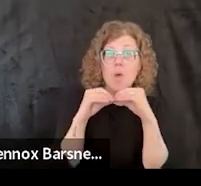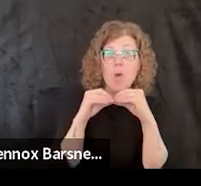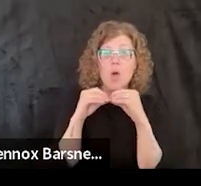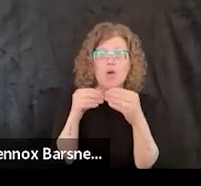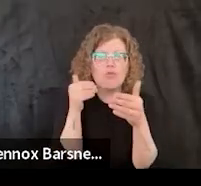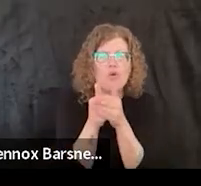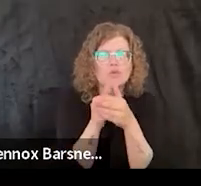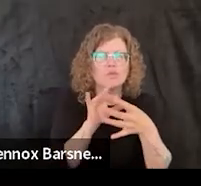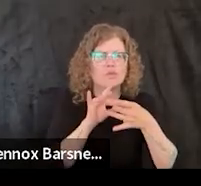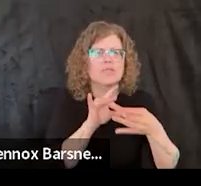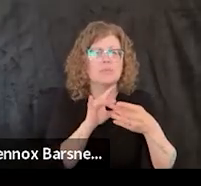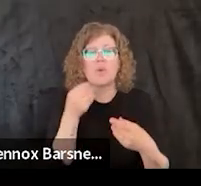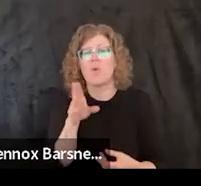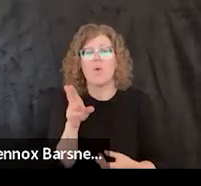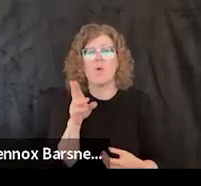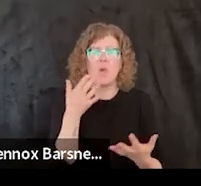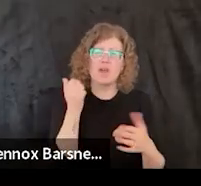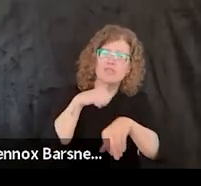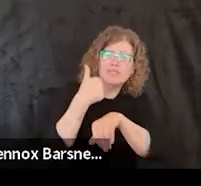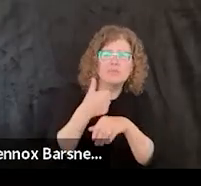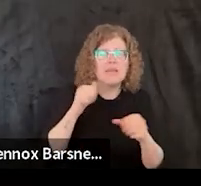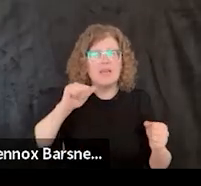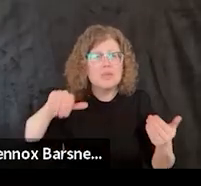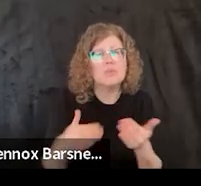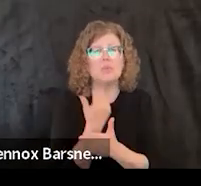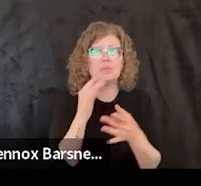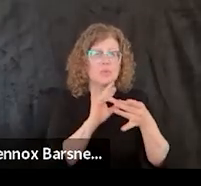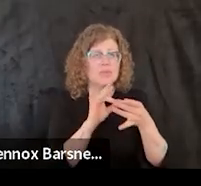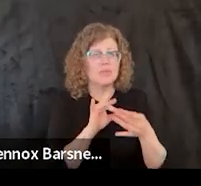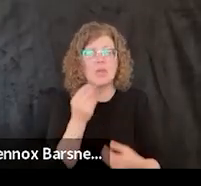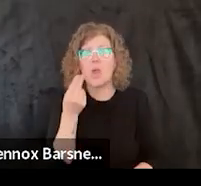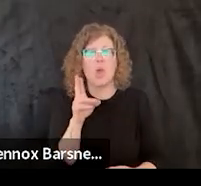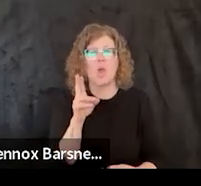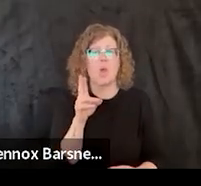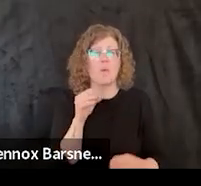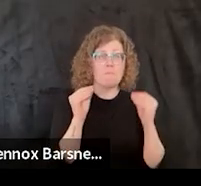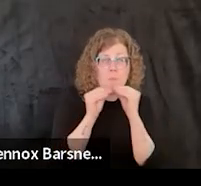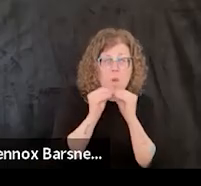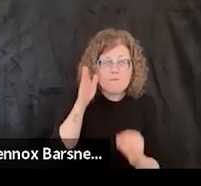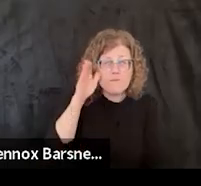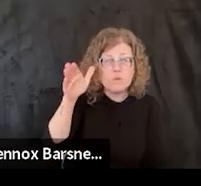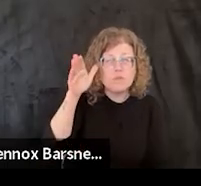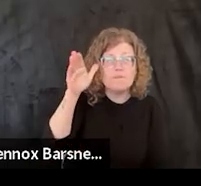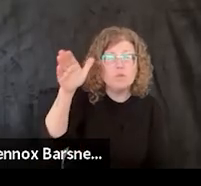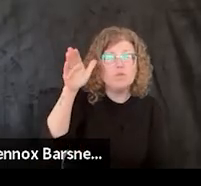creating brand new relationships, or working towards future aspirational relationships later on.